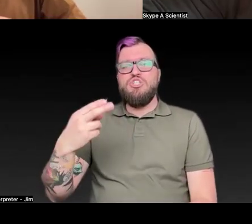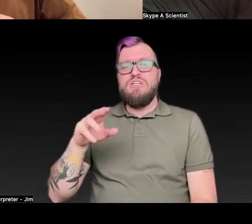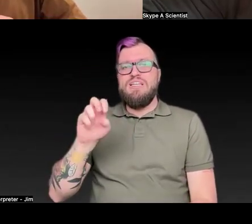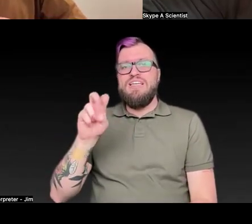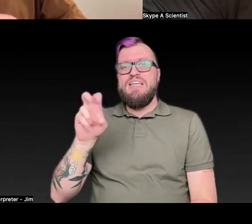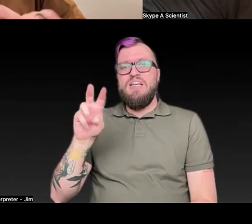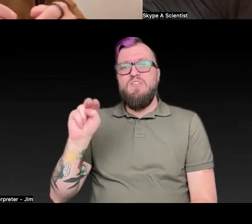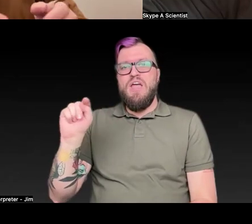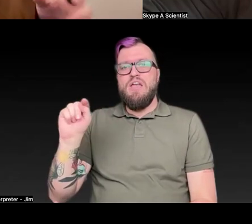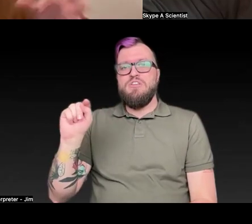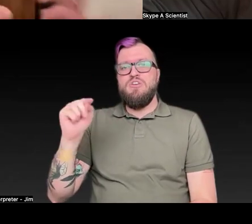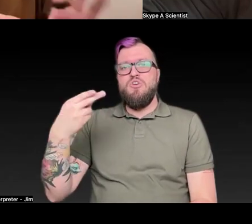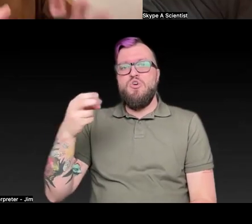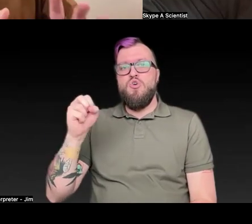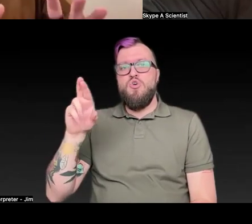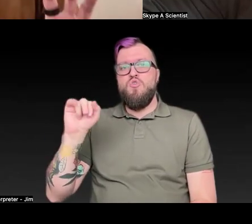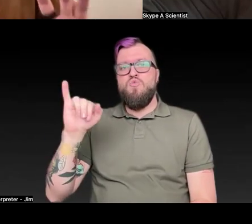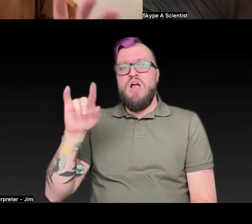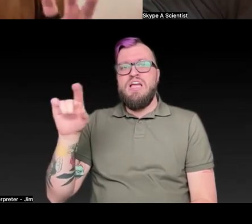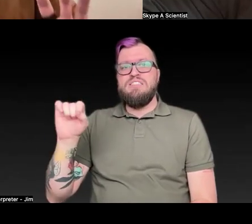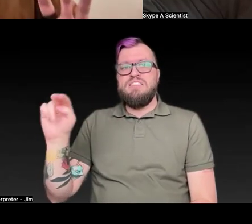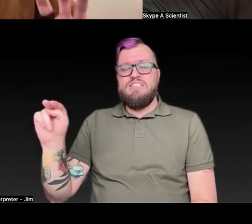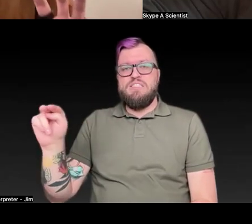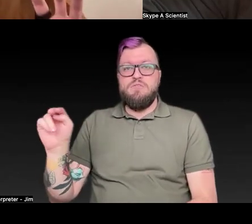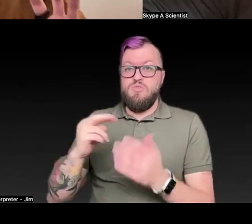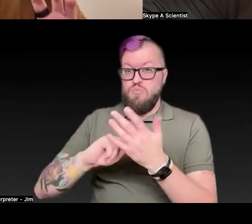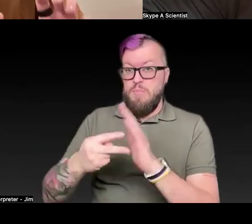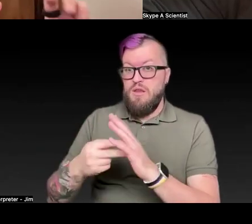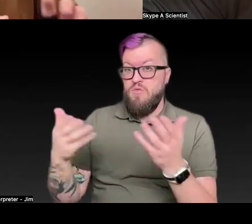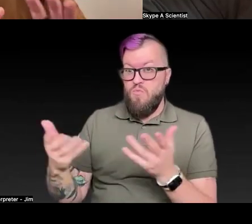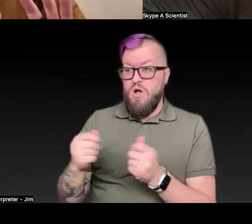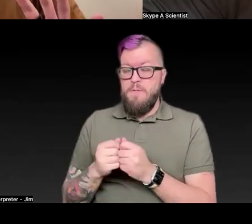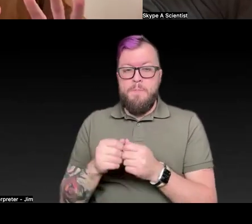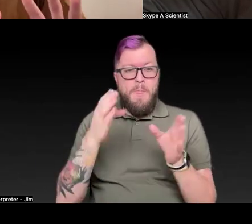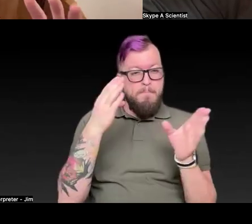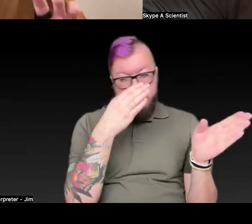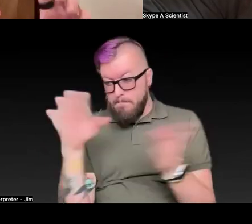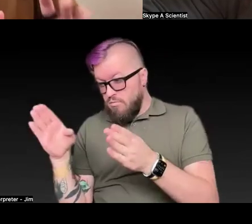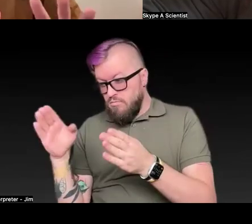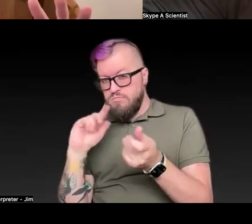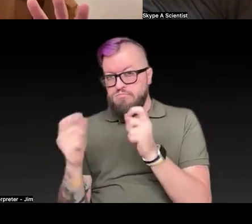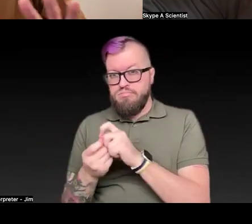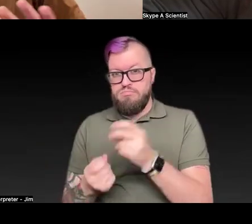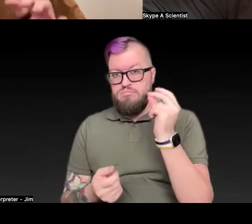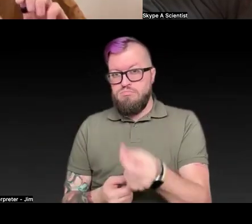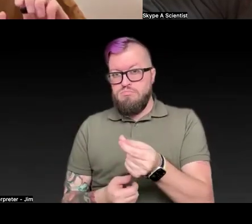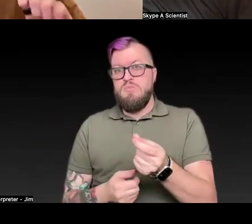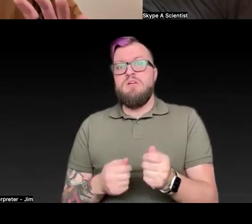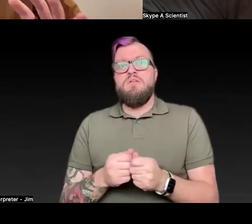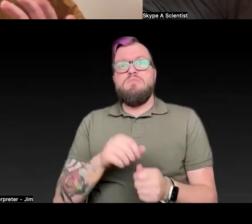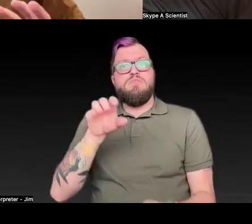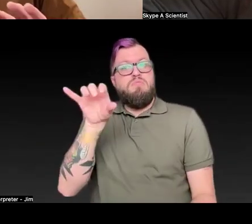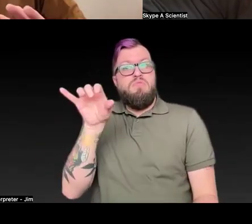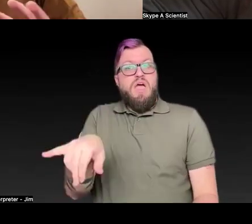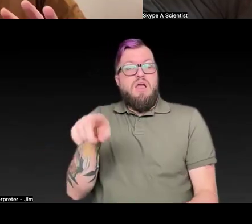Um, so the building of dams really gets in the way of migratory pathways for all kinds of fish, like salmon and other things that had